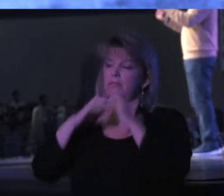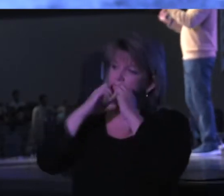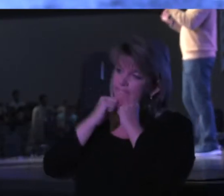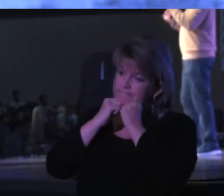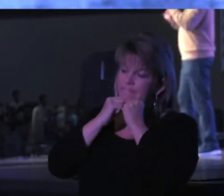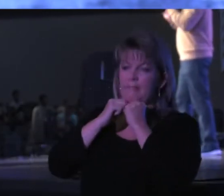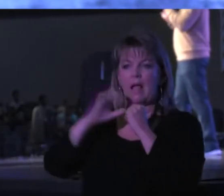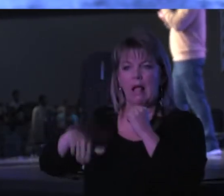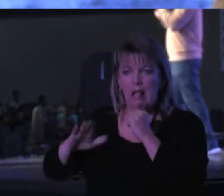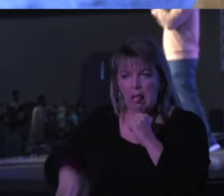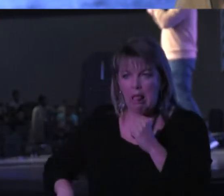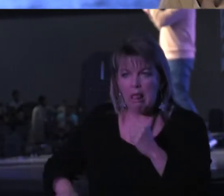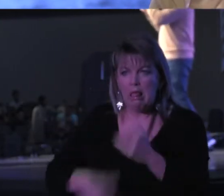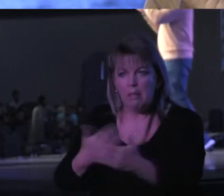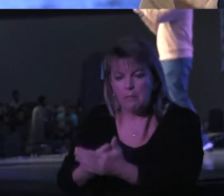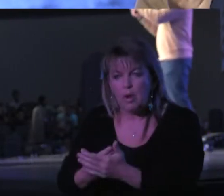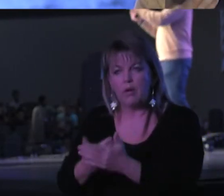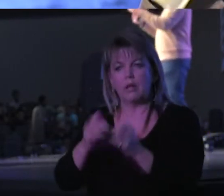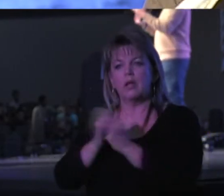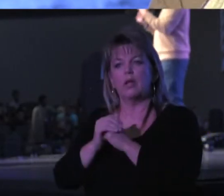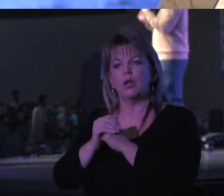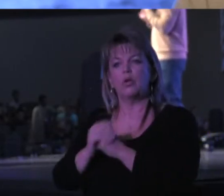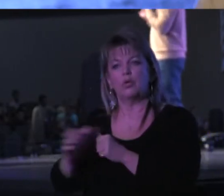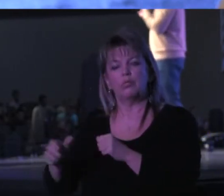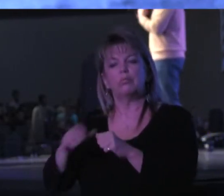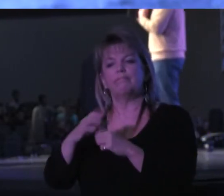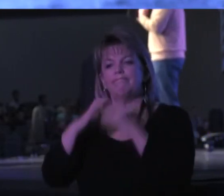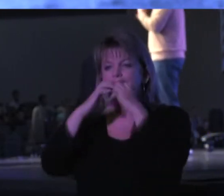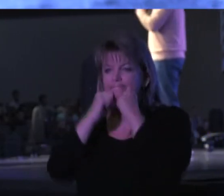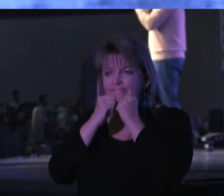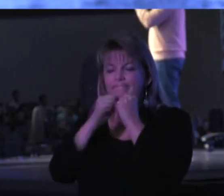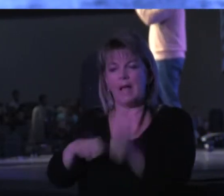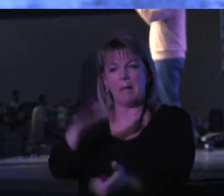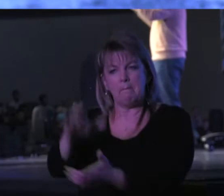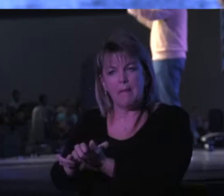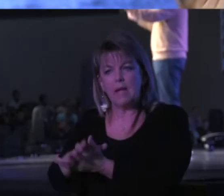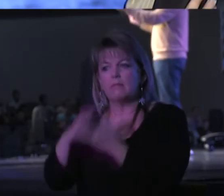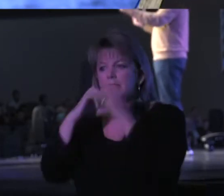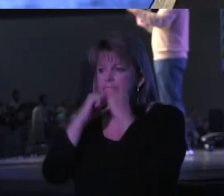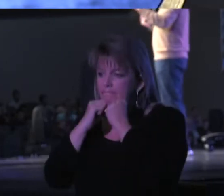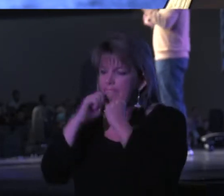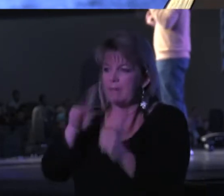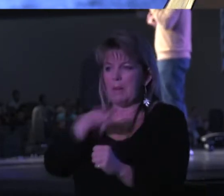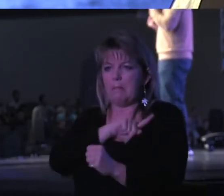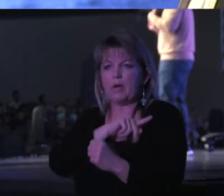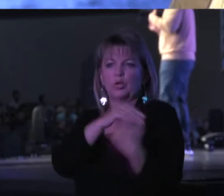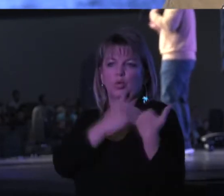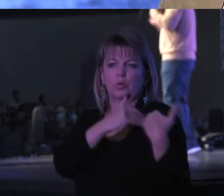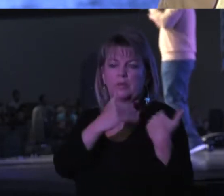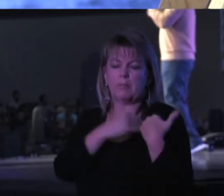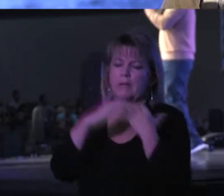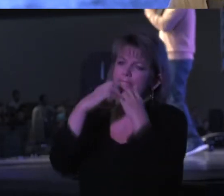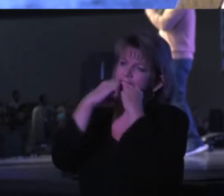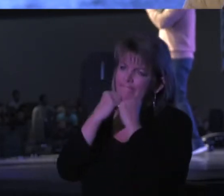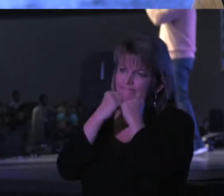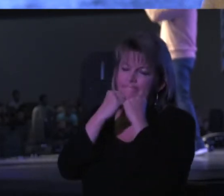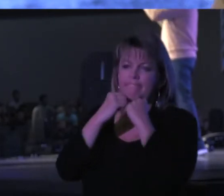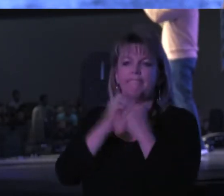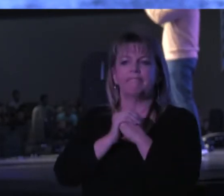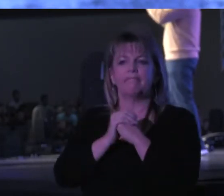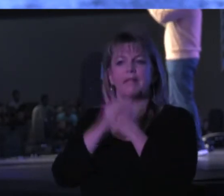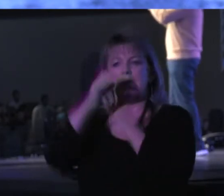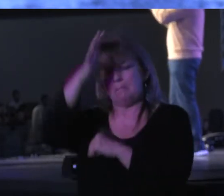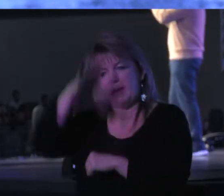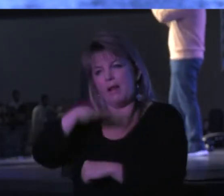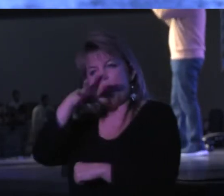the unborn, who deeply care about the sanctity of marriage, who deeply care about personal responsibility, who deeply care about